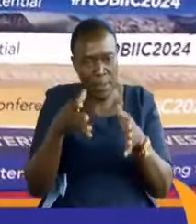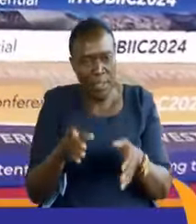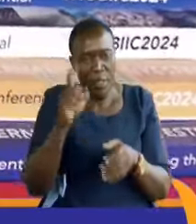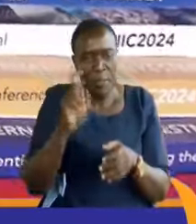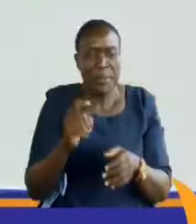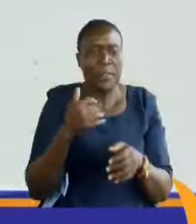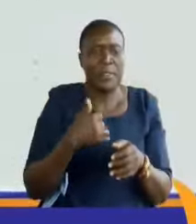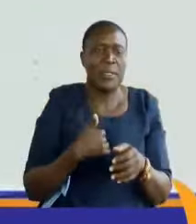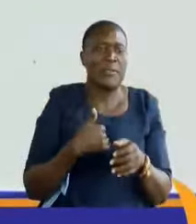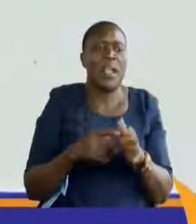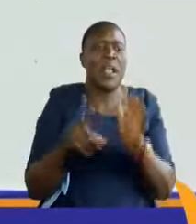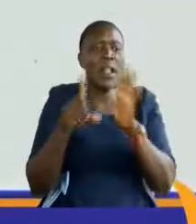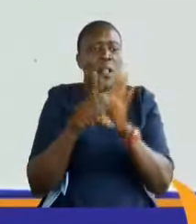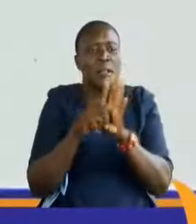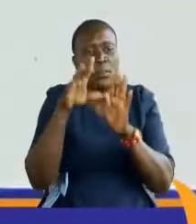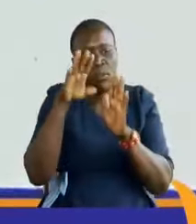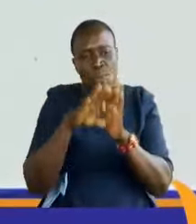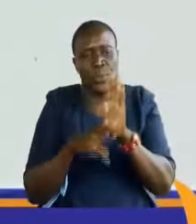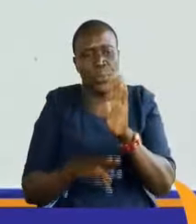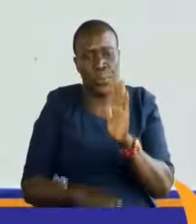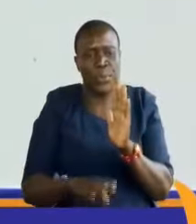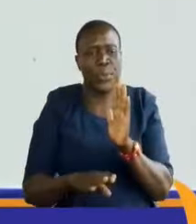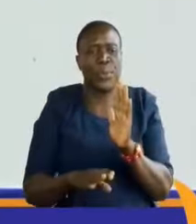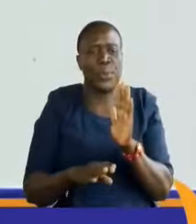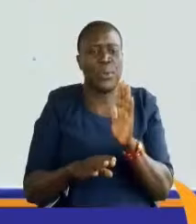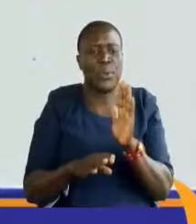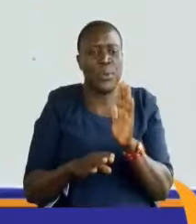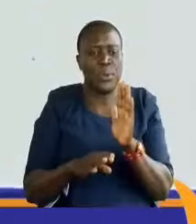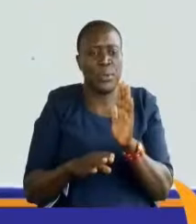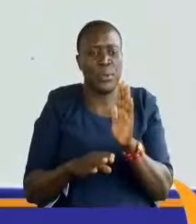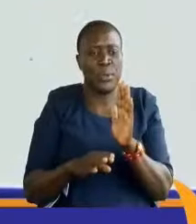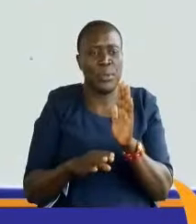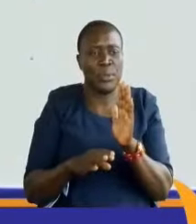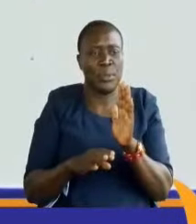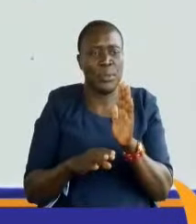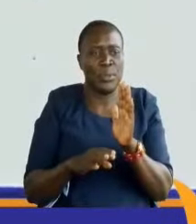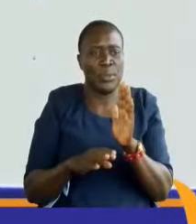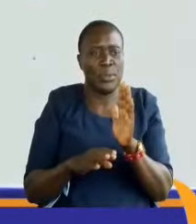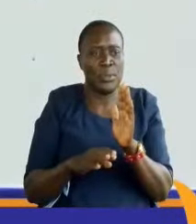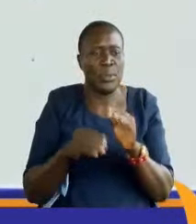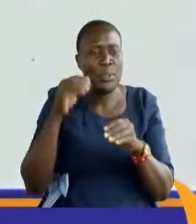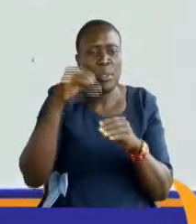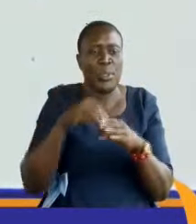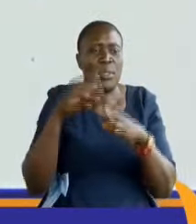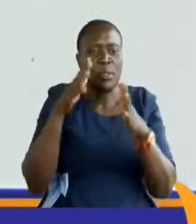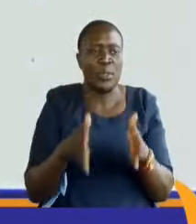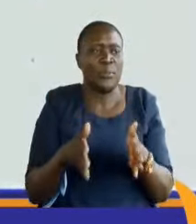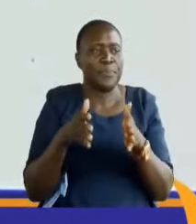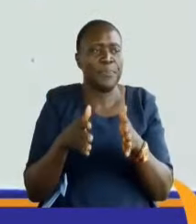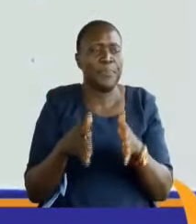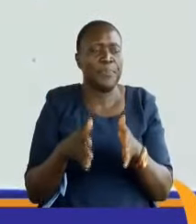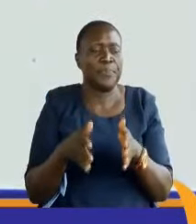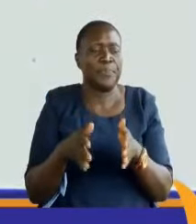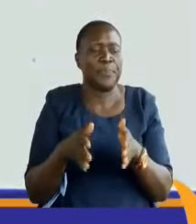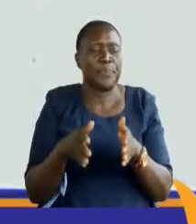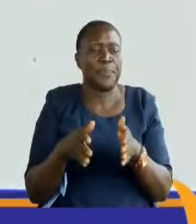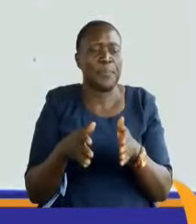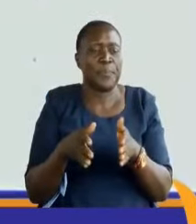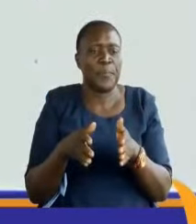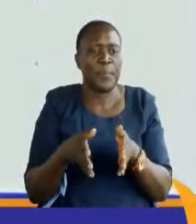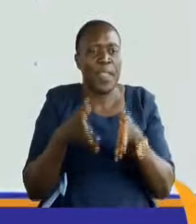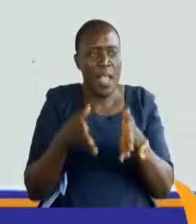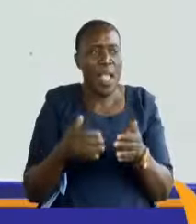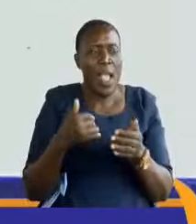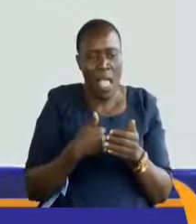craft legislation that reduces the burden on investors. On this, Your Excellency, we've got the